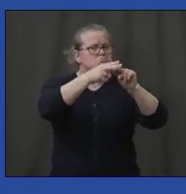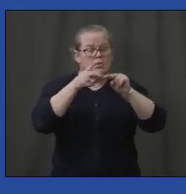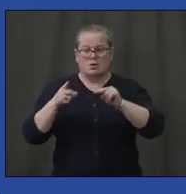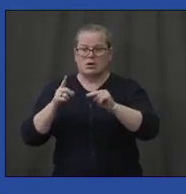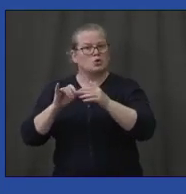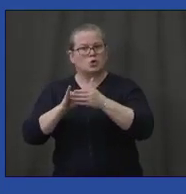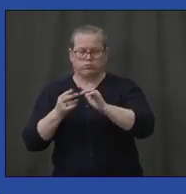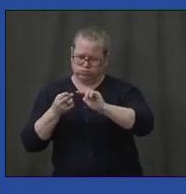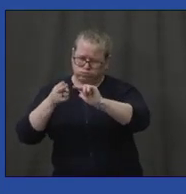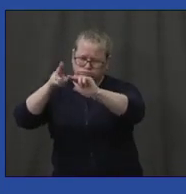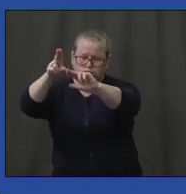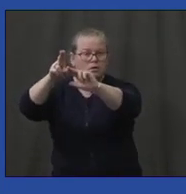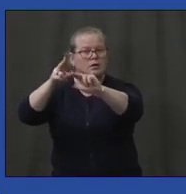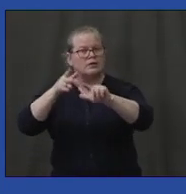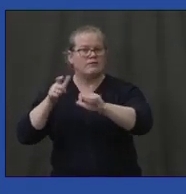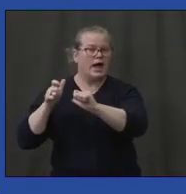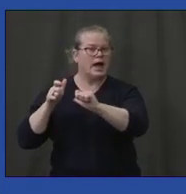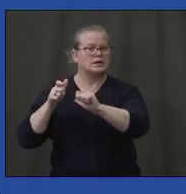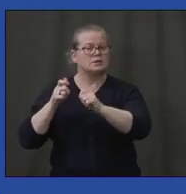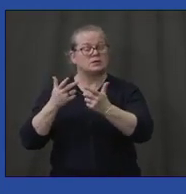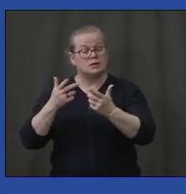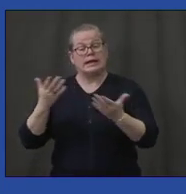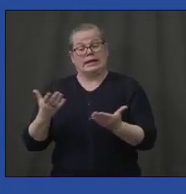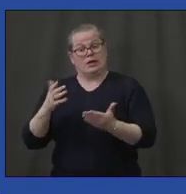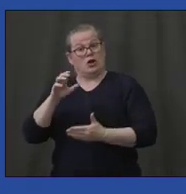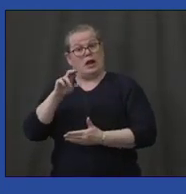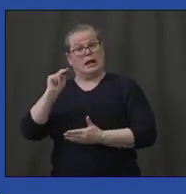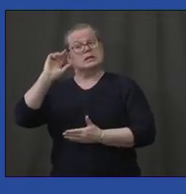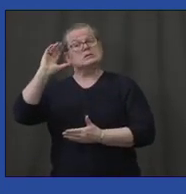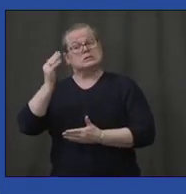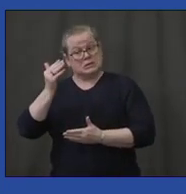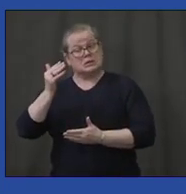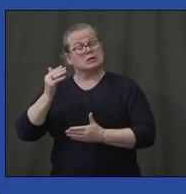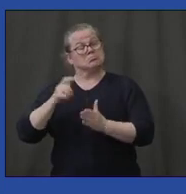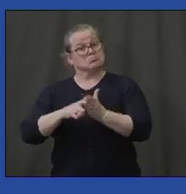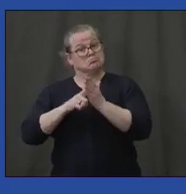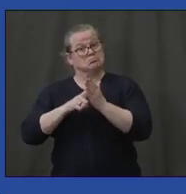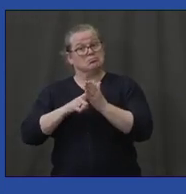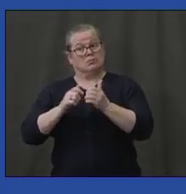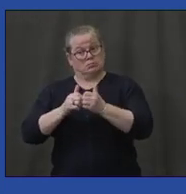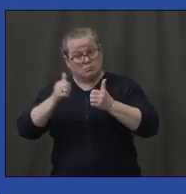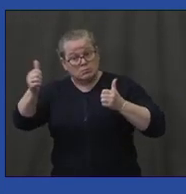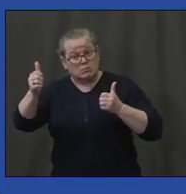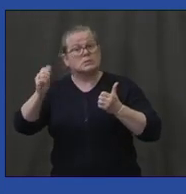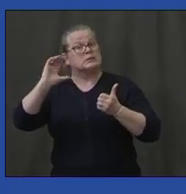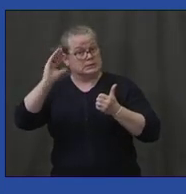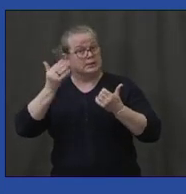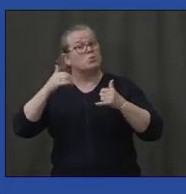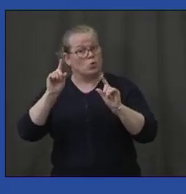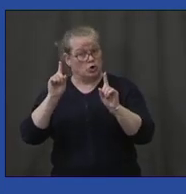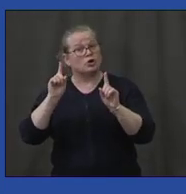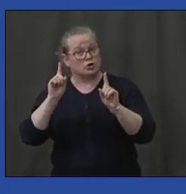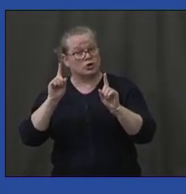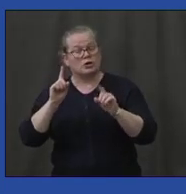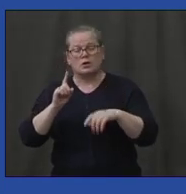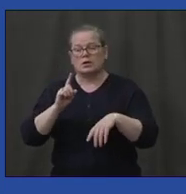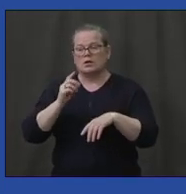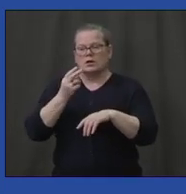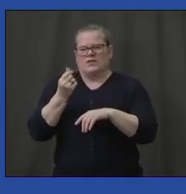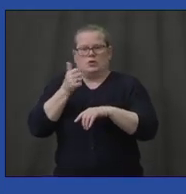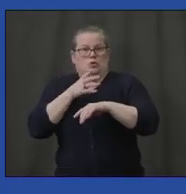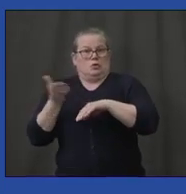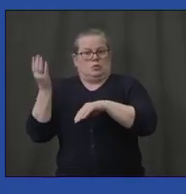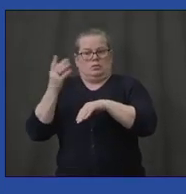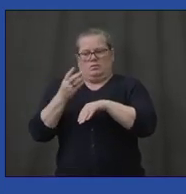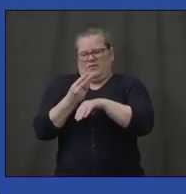you follow those dictates. I told you in the last couple of days we're We're a lot stricter with a lot of our